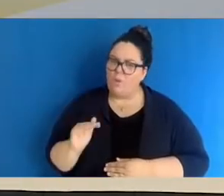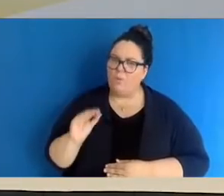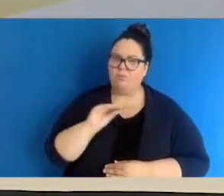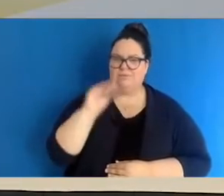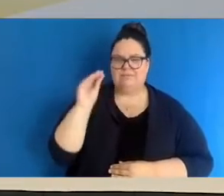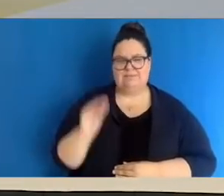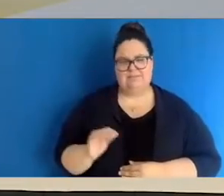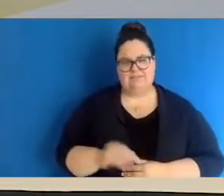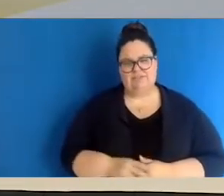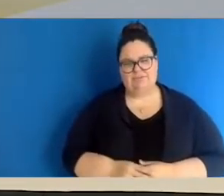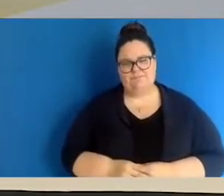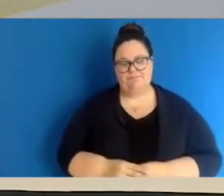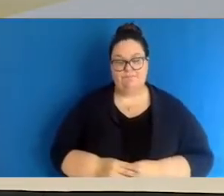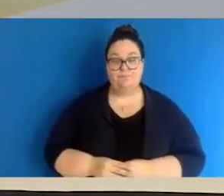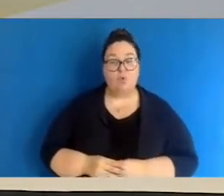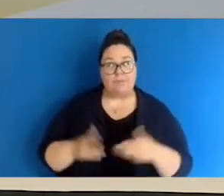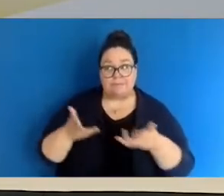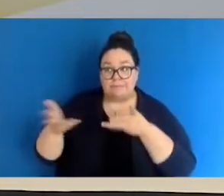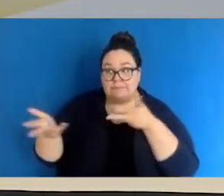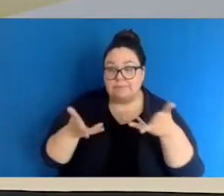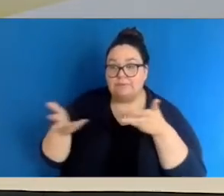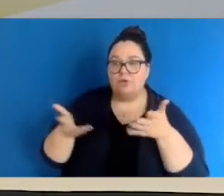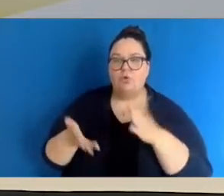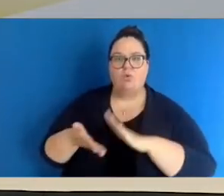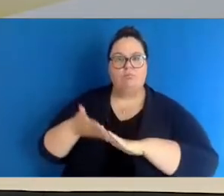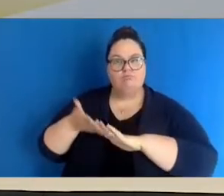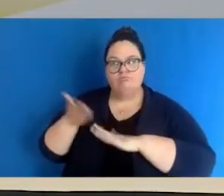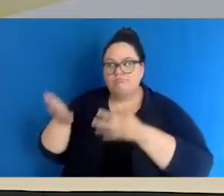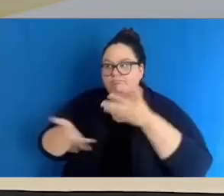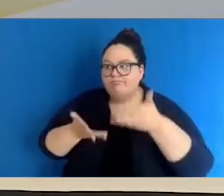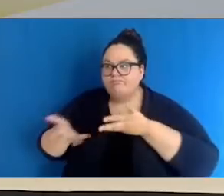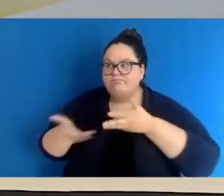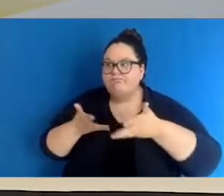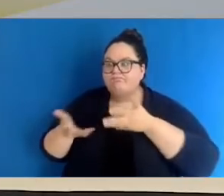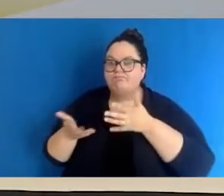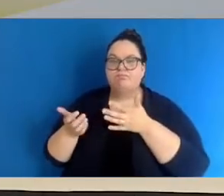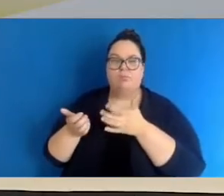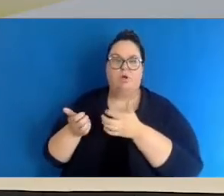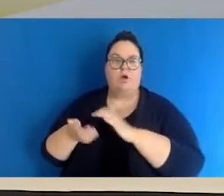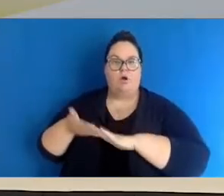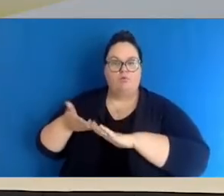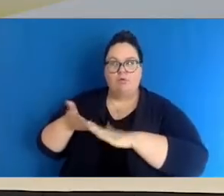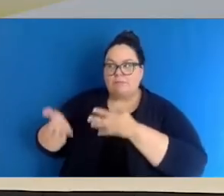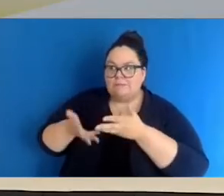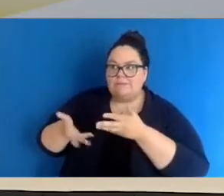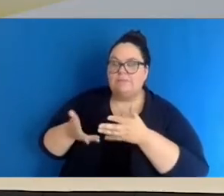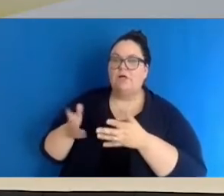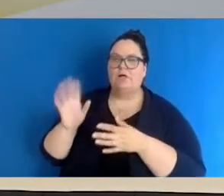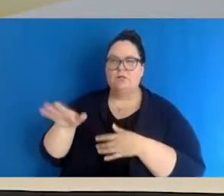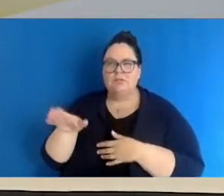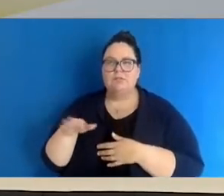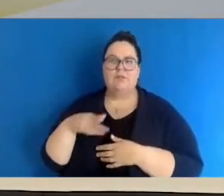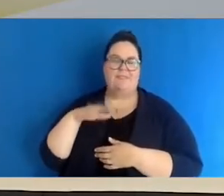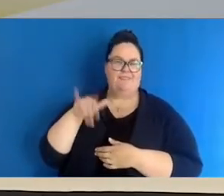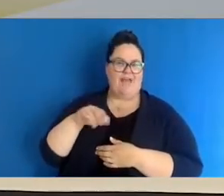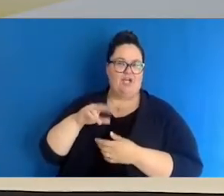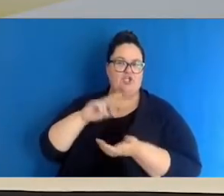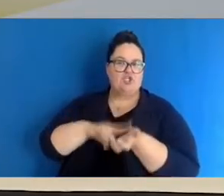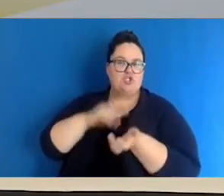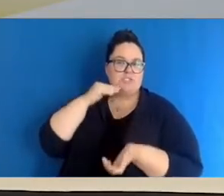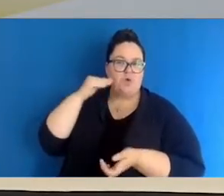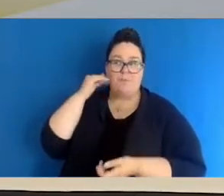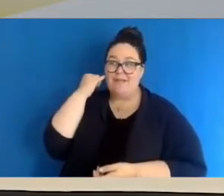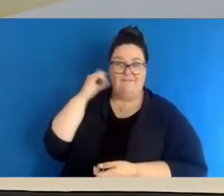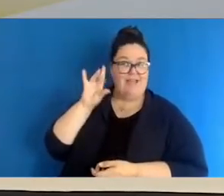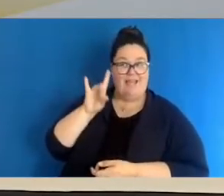And our office has been in communication with operators throughout the pandemic, and operators were previously notified that homes that do not reach